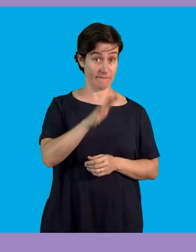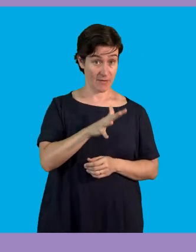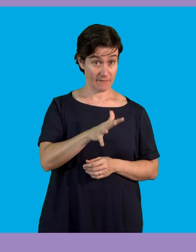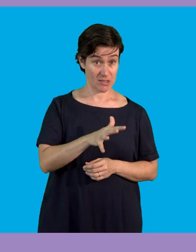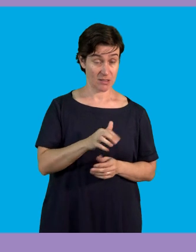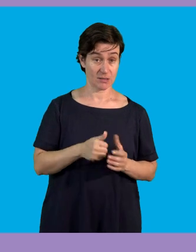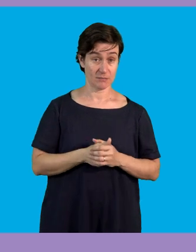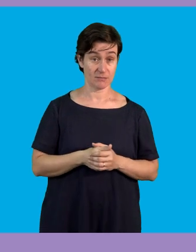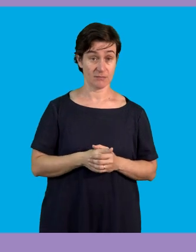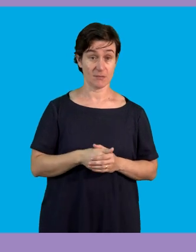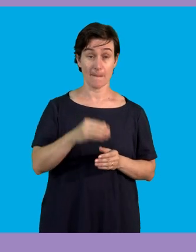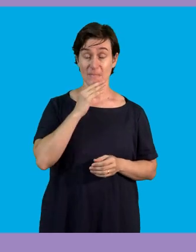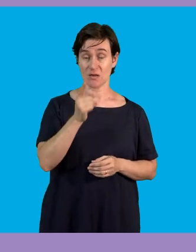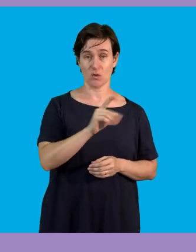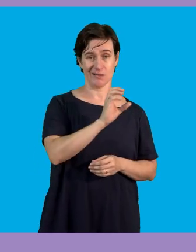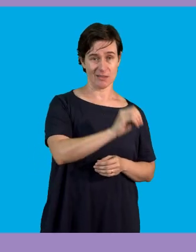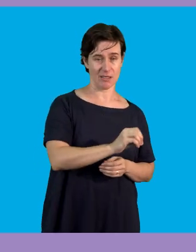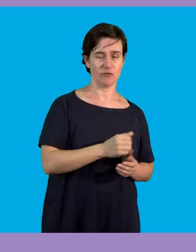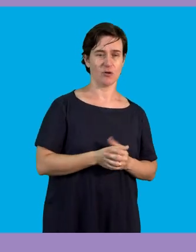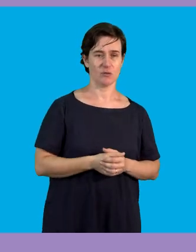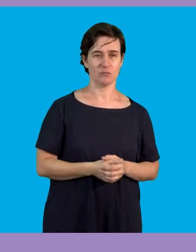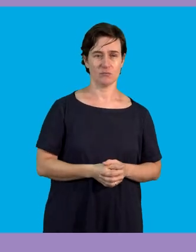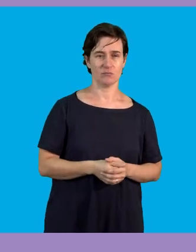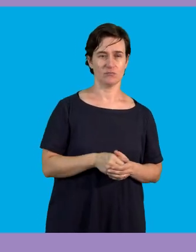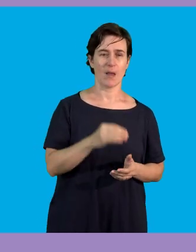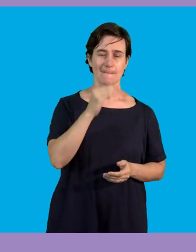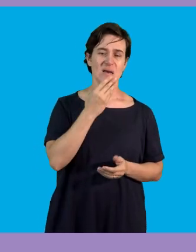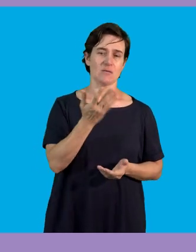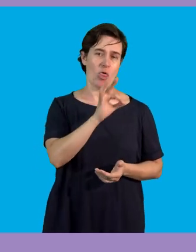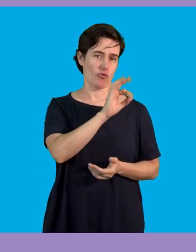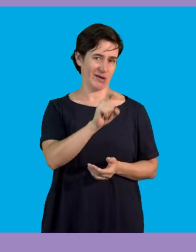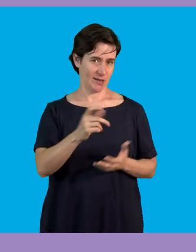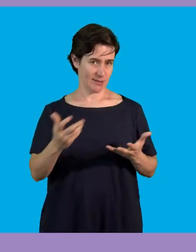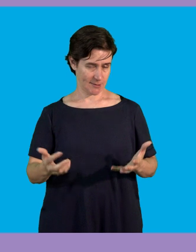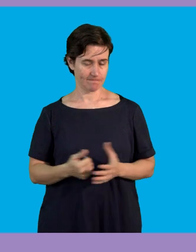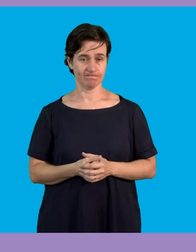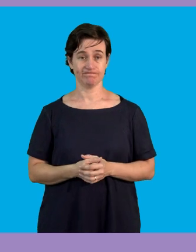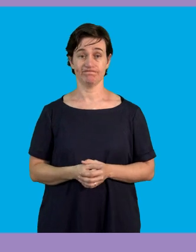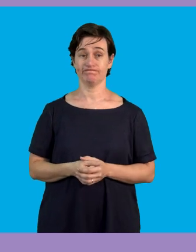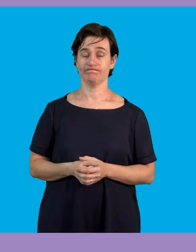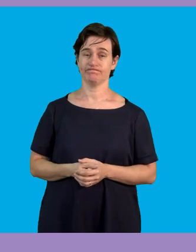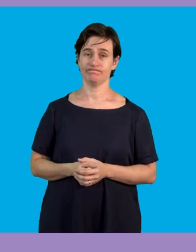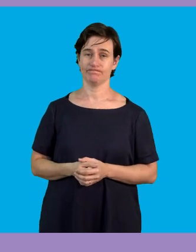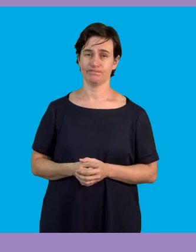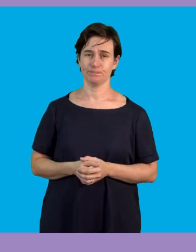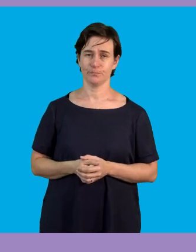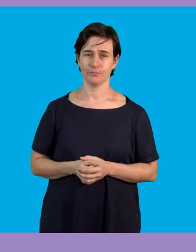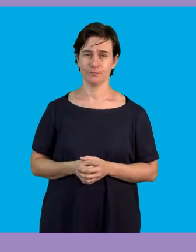15 gives us 0. 0 plus 3x leaves us with 3x